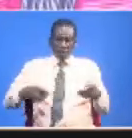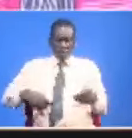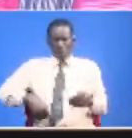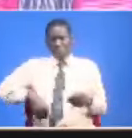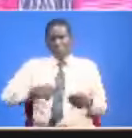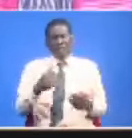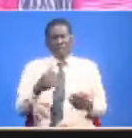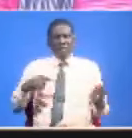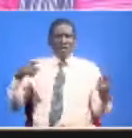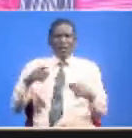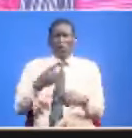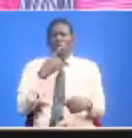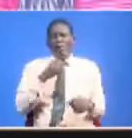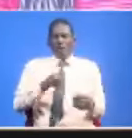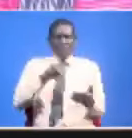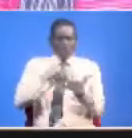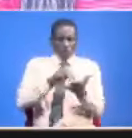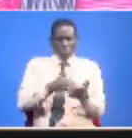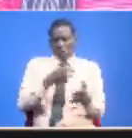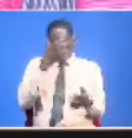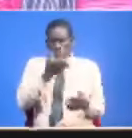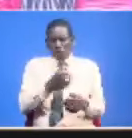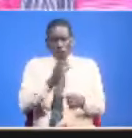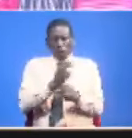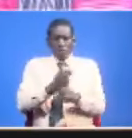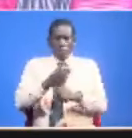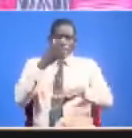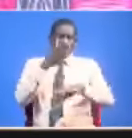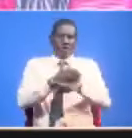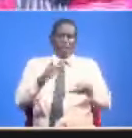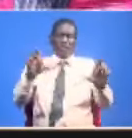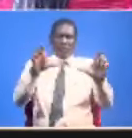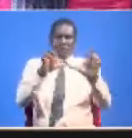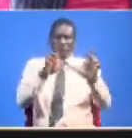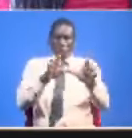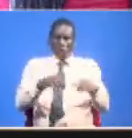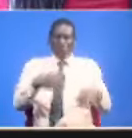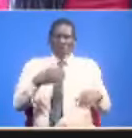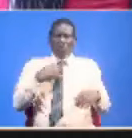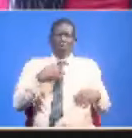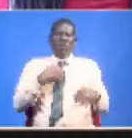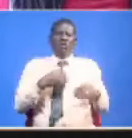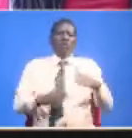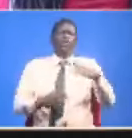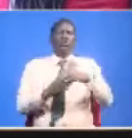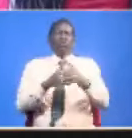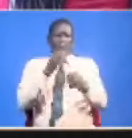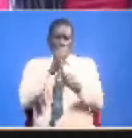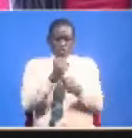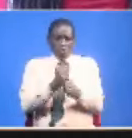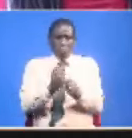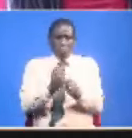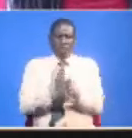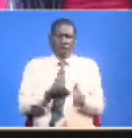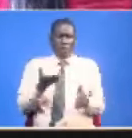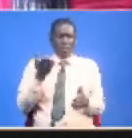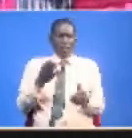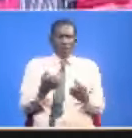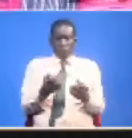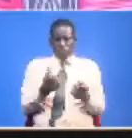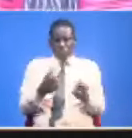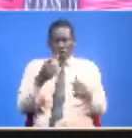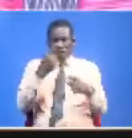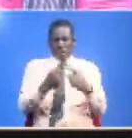to 100 million because they used a fake certificate to get a very high level job, and they have been there for a few